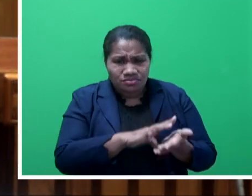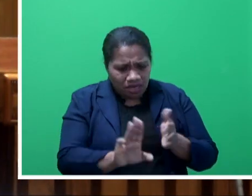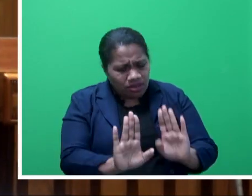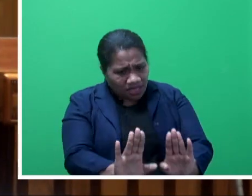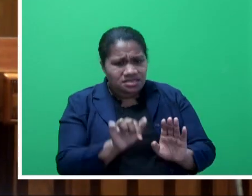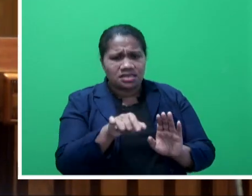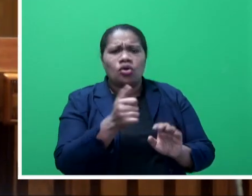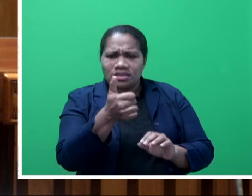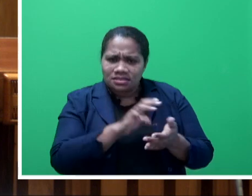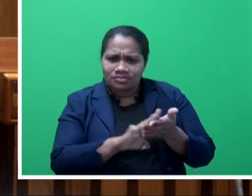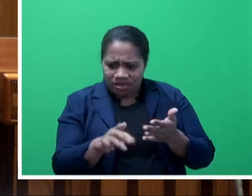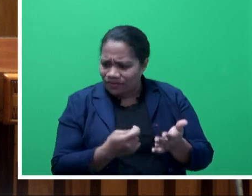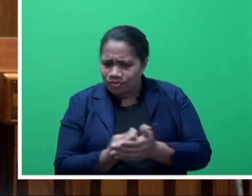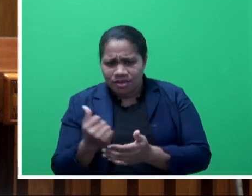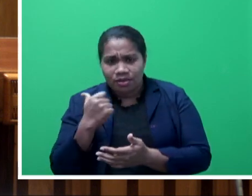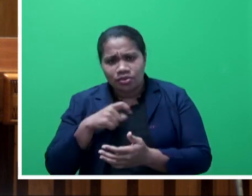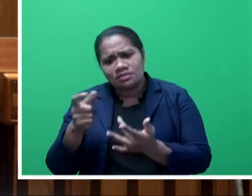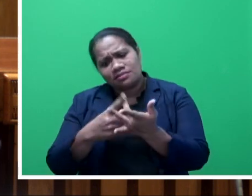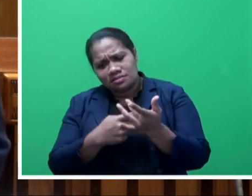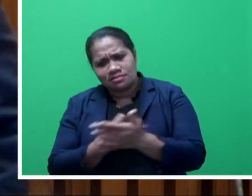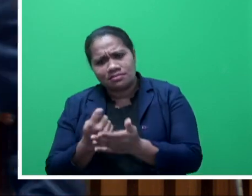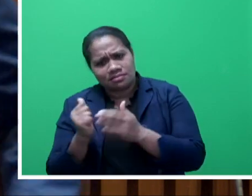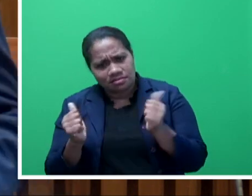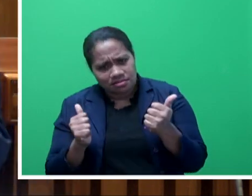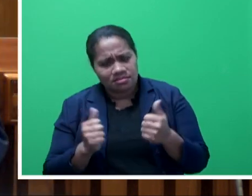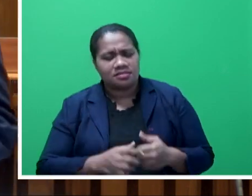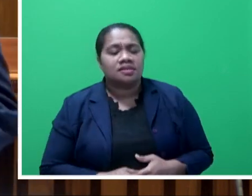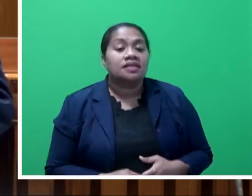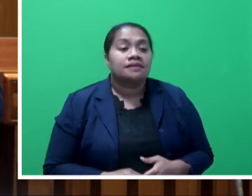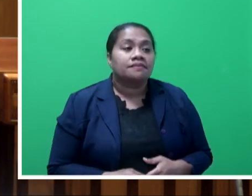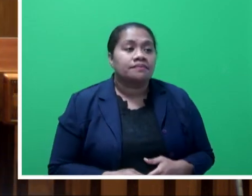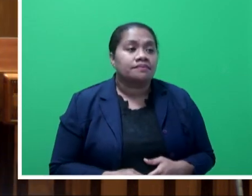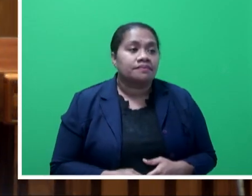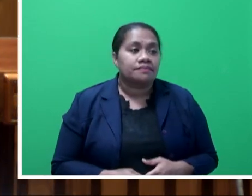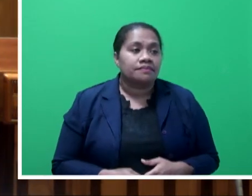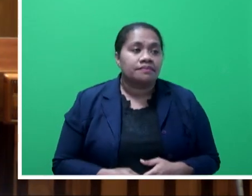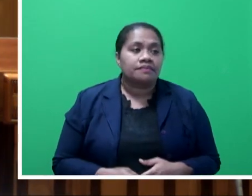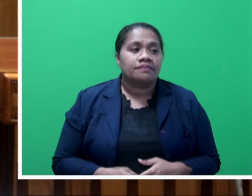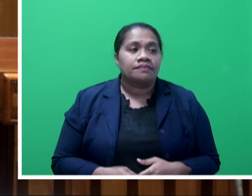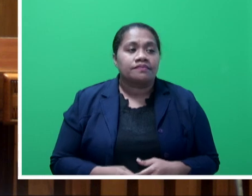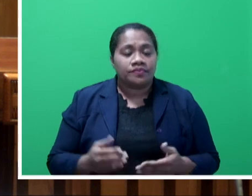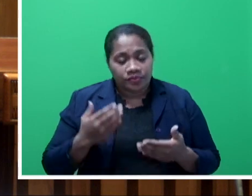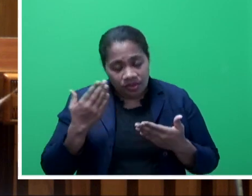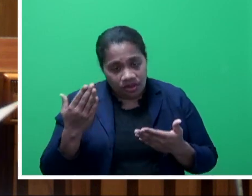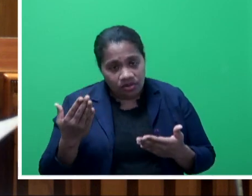Aseri Randrondro had asked a question about the split of the debt. Order.